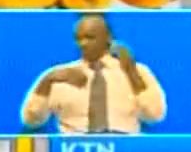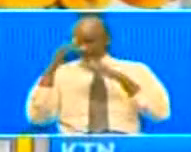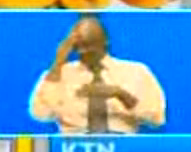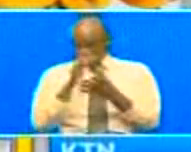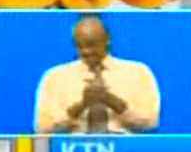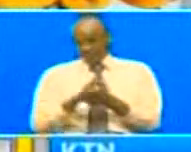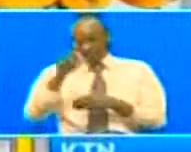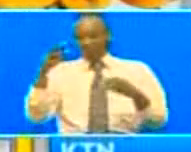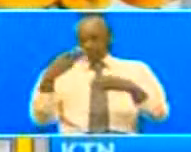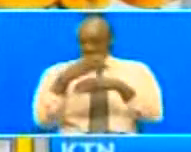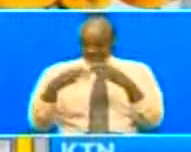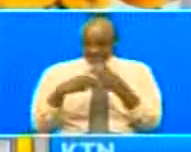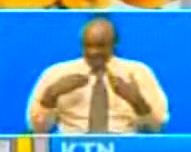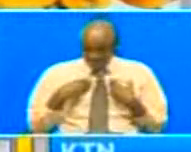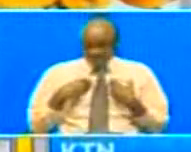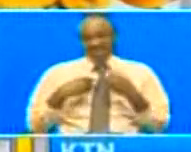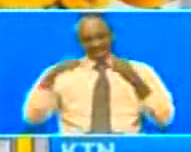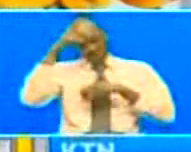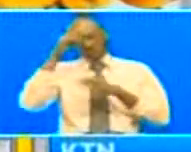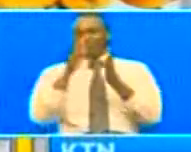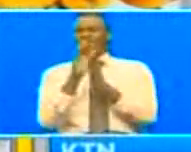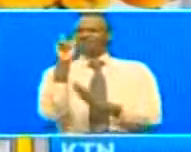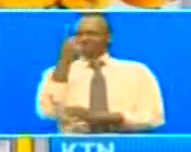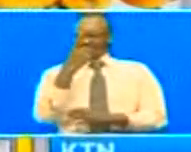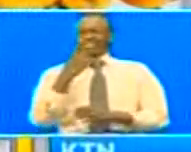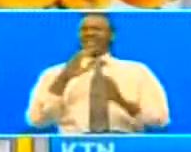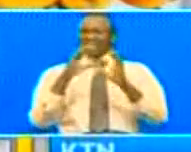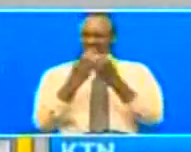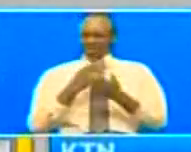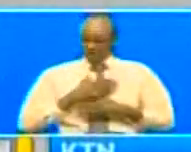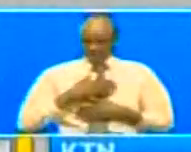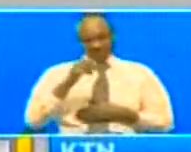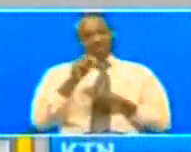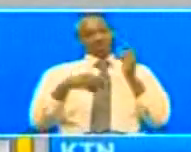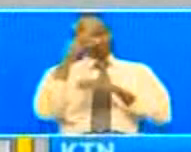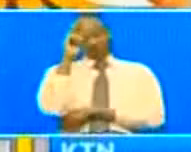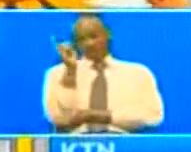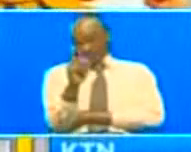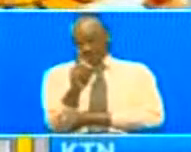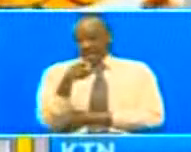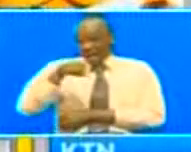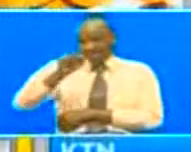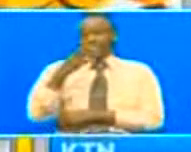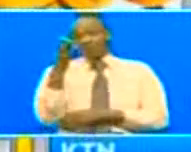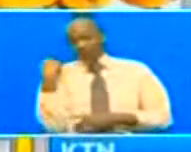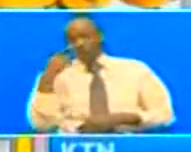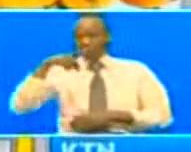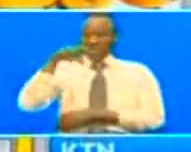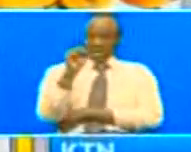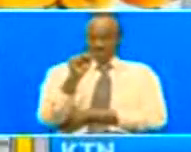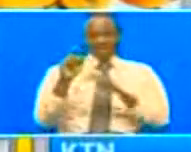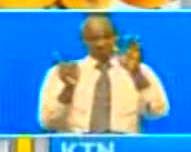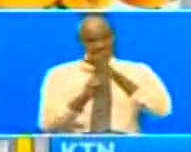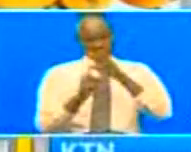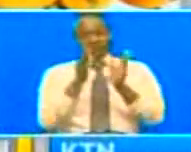in Mathematics and Economics, graduating with first class honors from the University of Nairobi. Dr. Sambili previously served as a Permanent Secretary in the Ministry